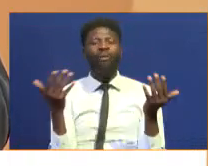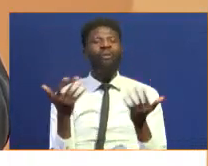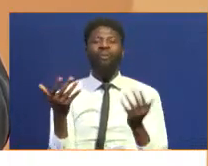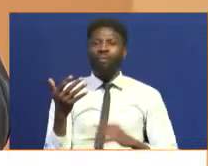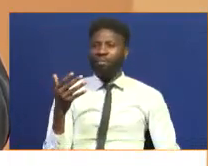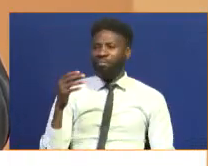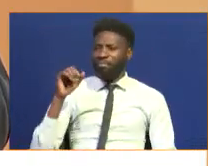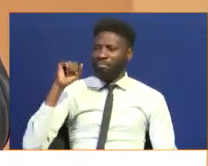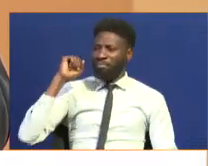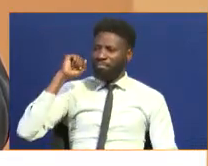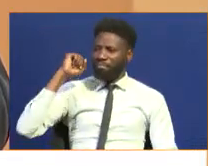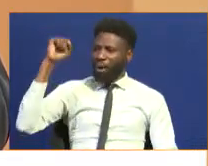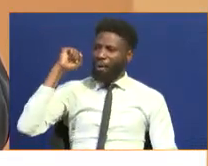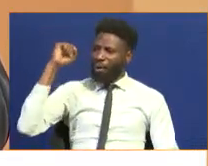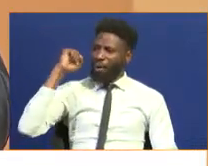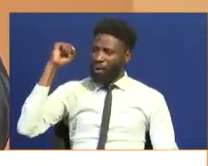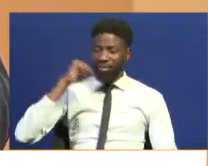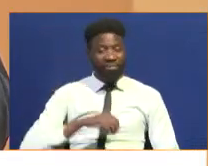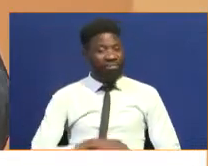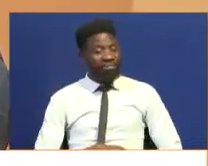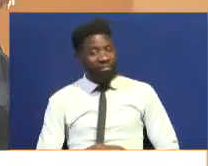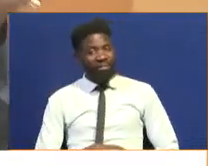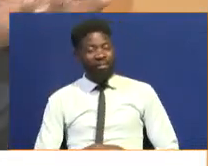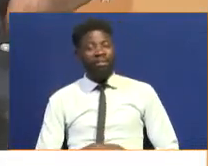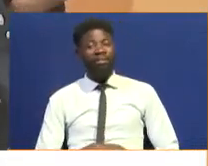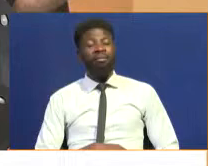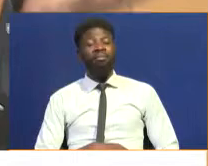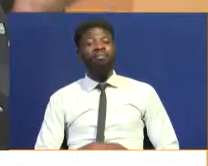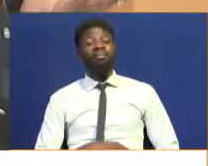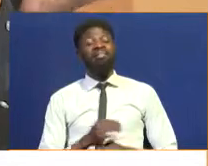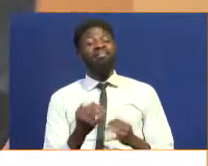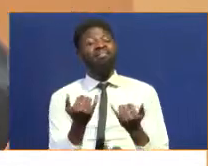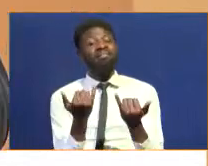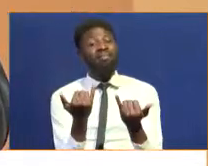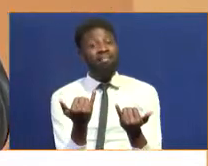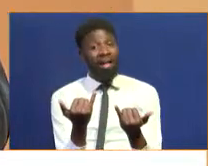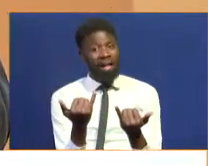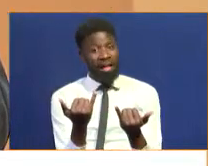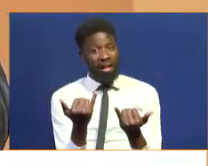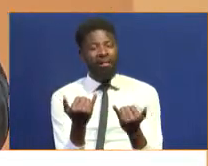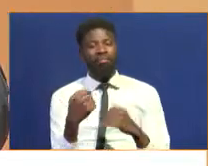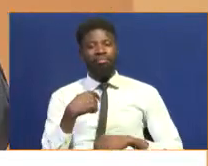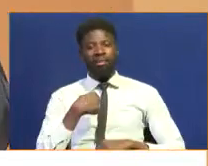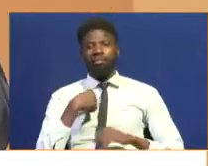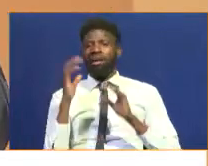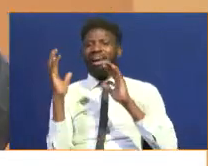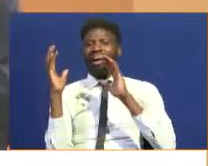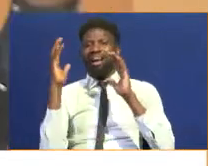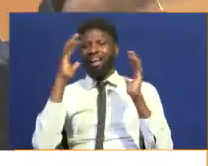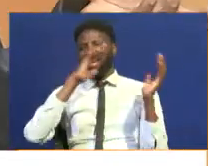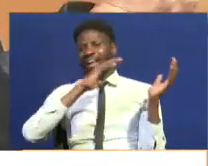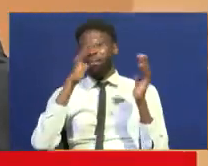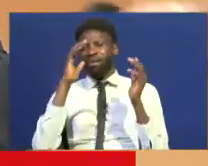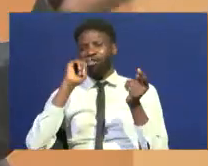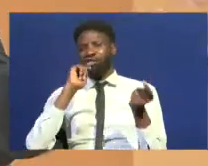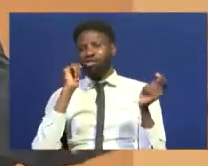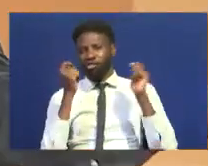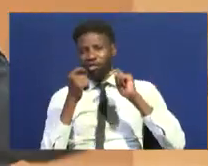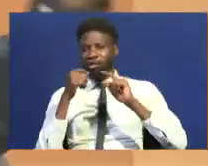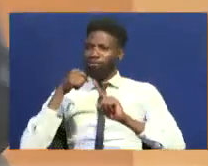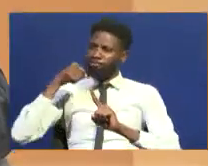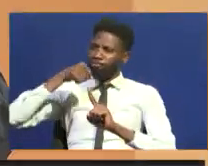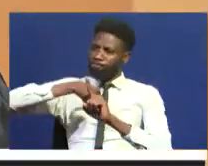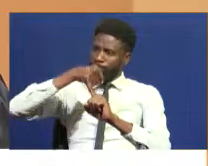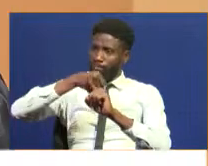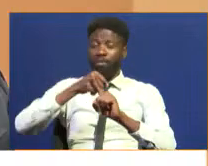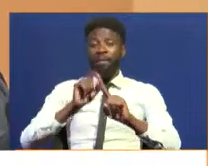I don't want to relate at this, because I am a currently a climate change activist, but of course, mm-hmm. it happens. Climate